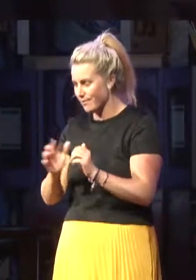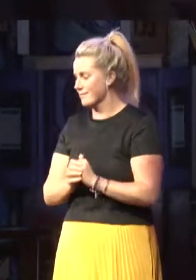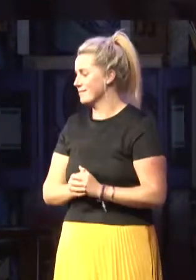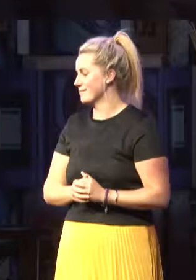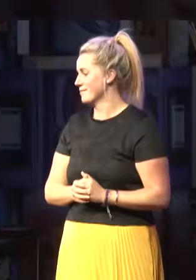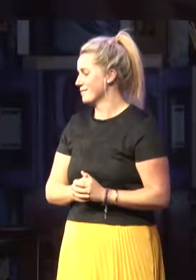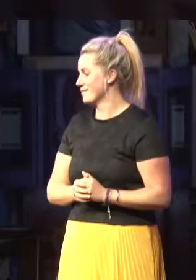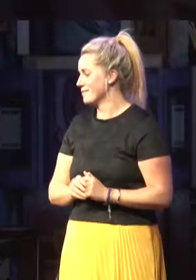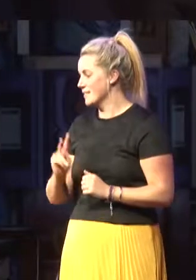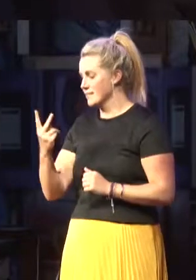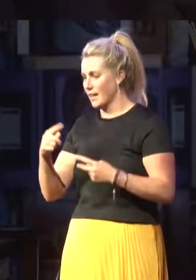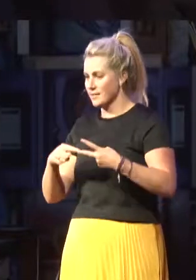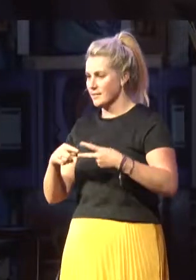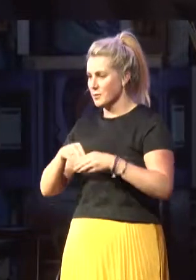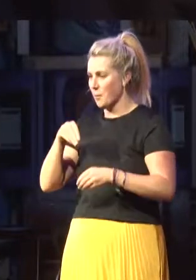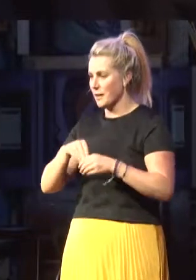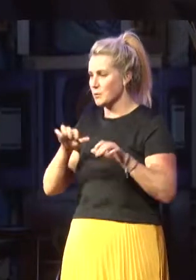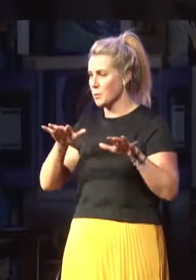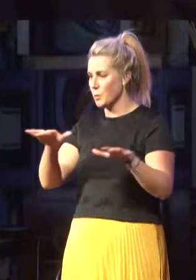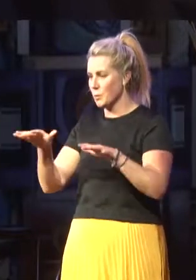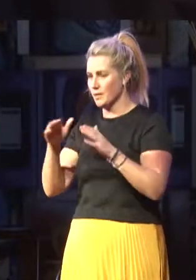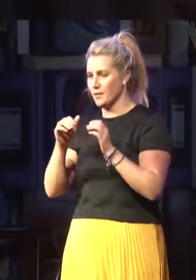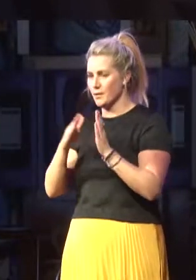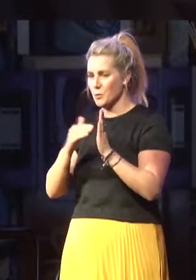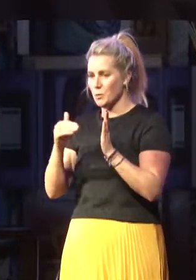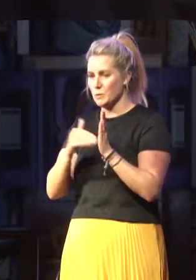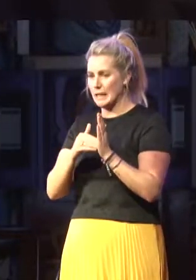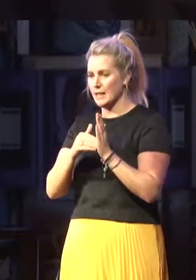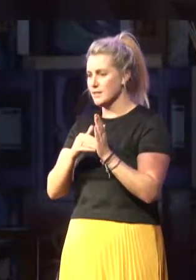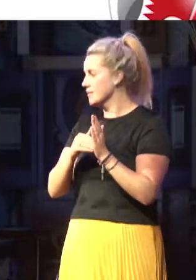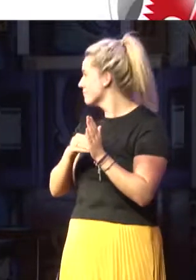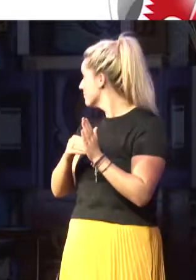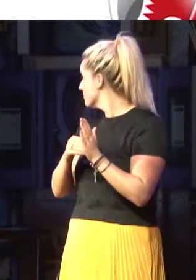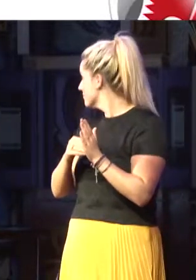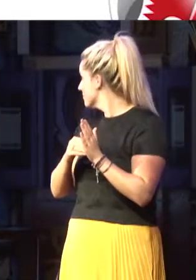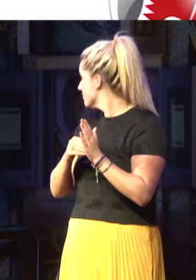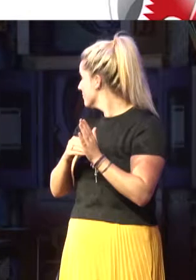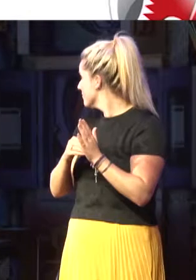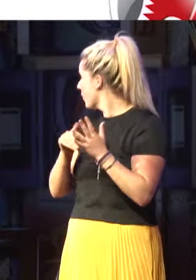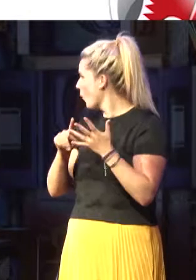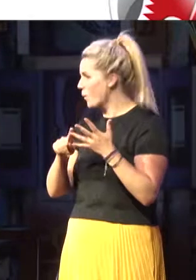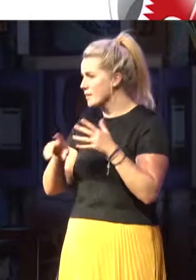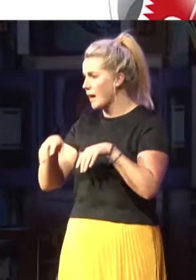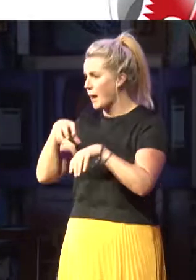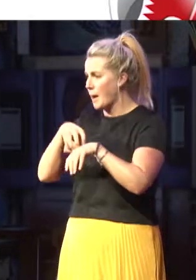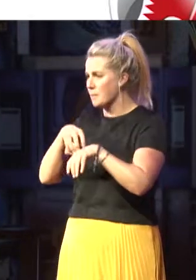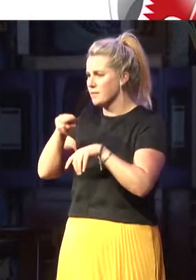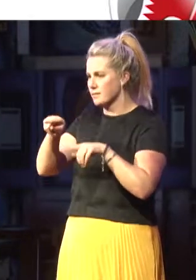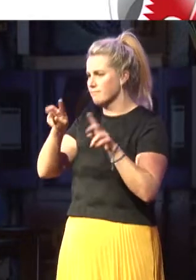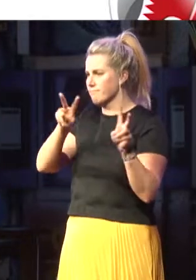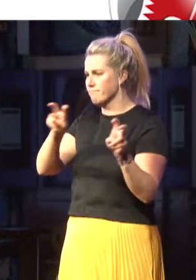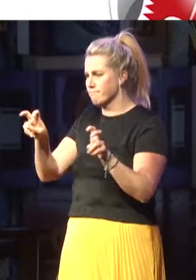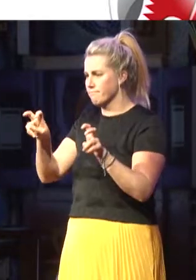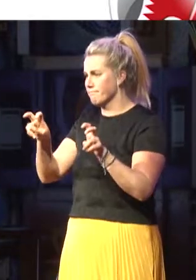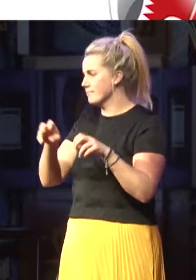Second up, the second nomination, the second finalist is the New Zealand ORCID Hub, which ORCID stands for Open Research and Contributor ID.